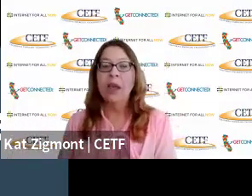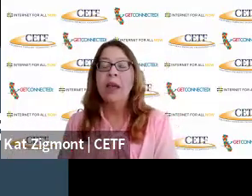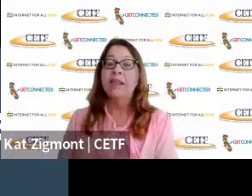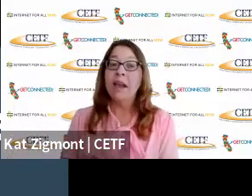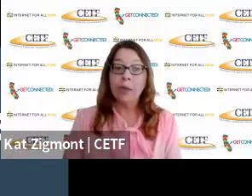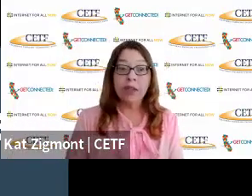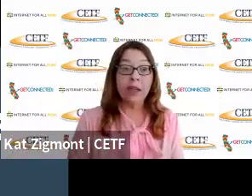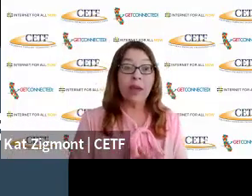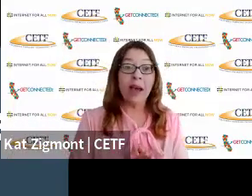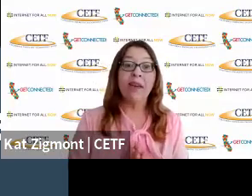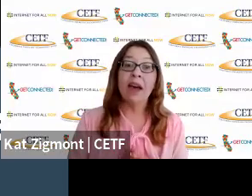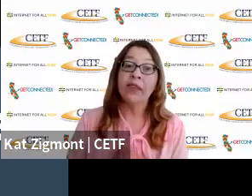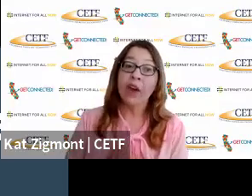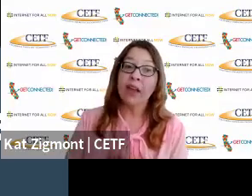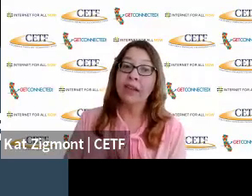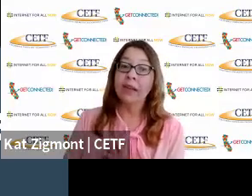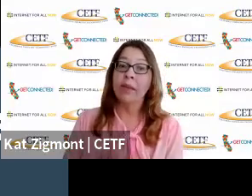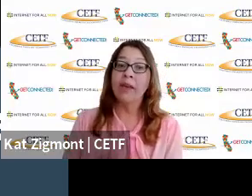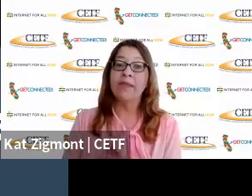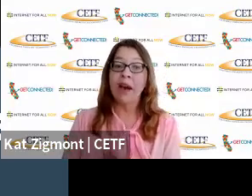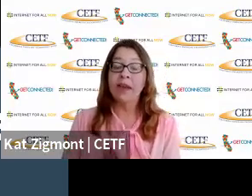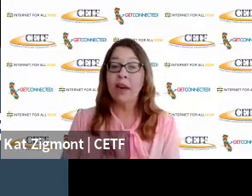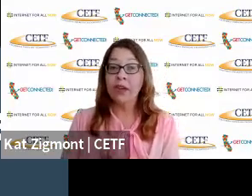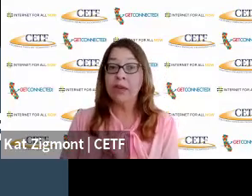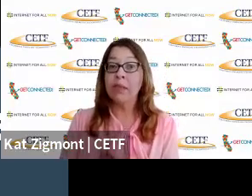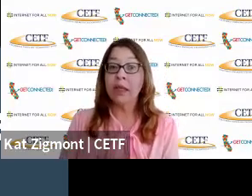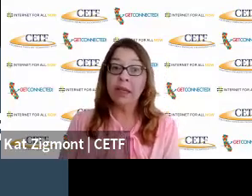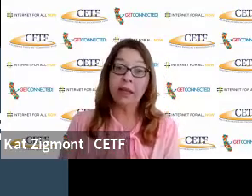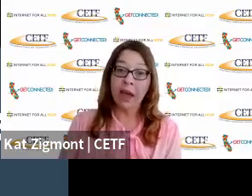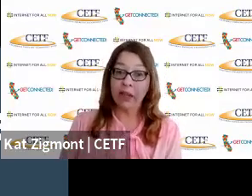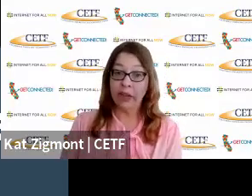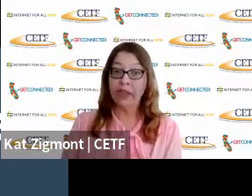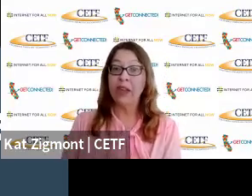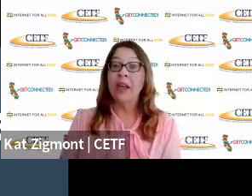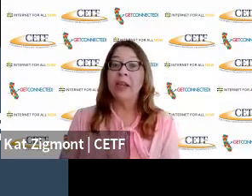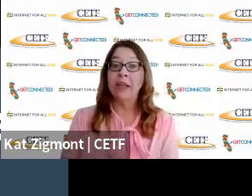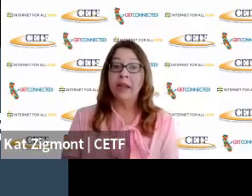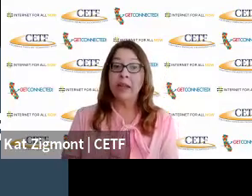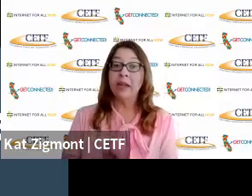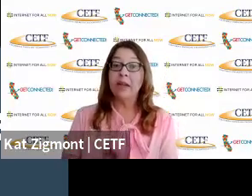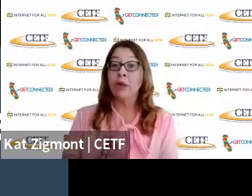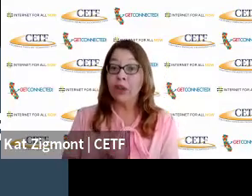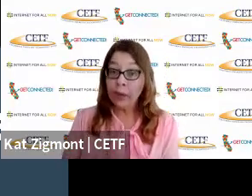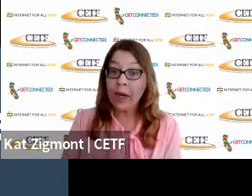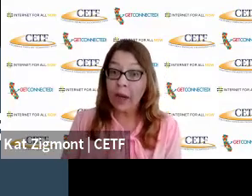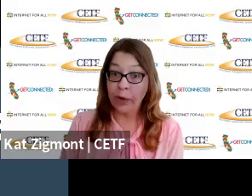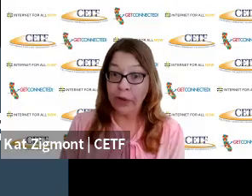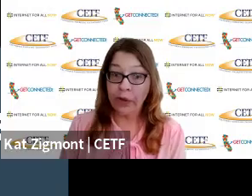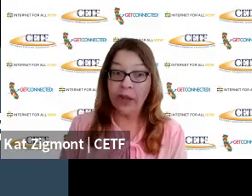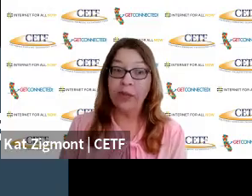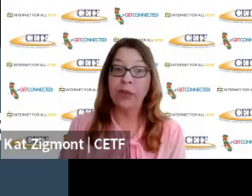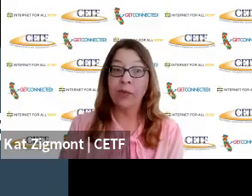initiative. Separately, we have had Verizon commit $500 million in